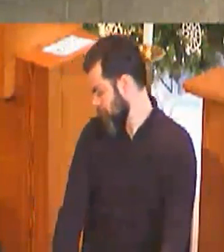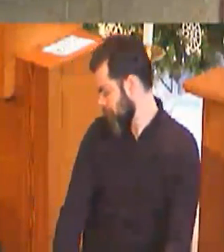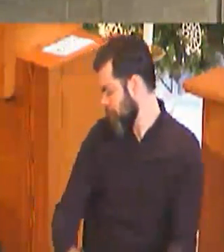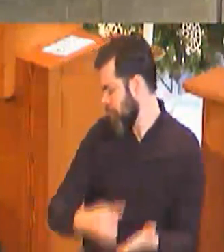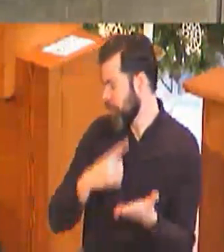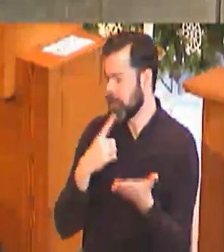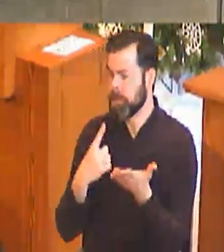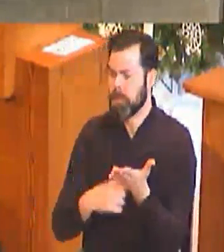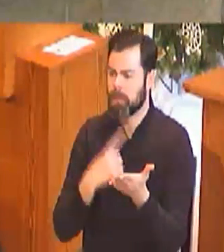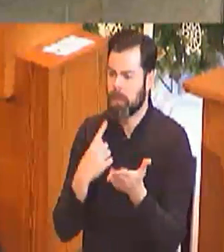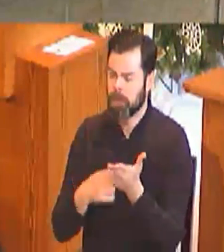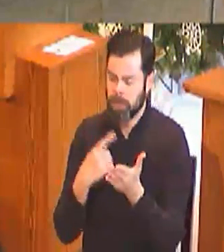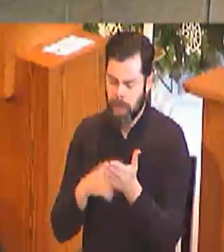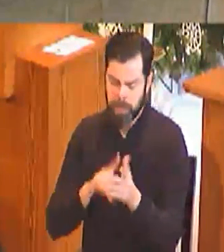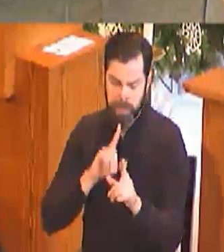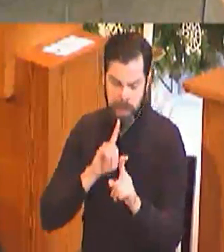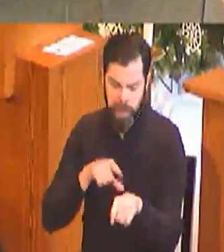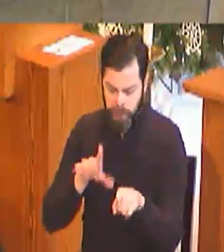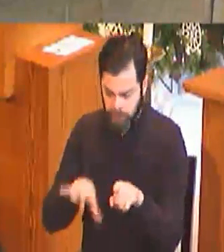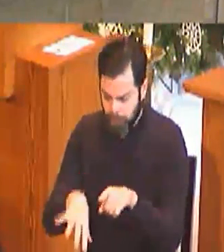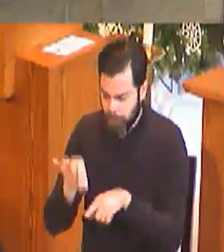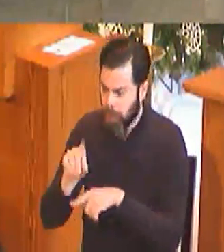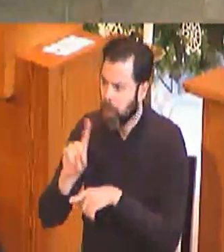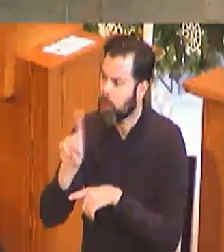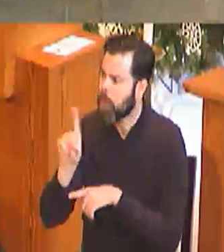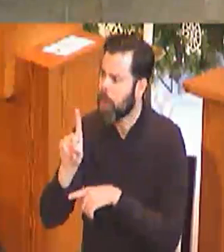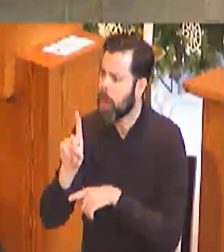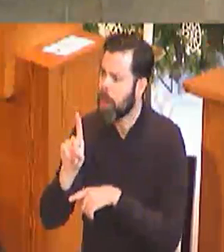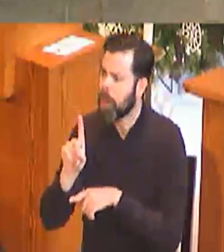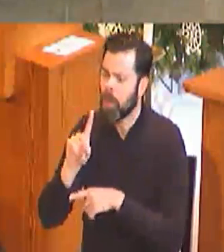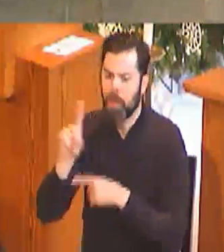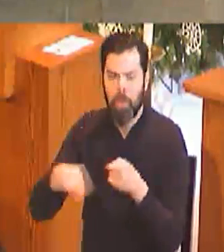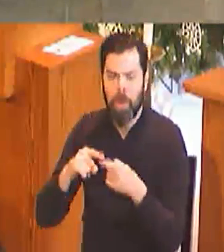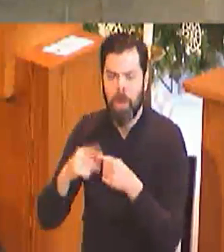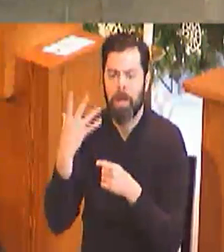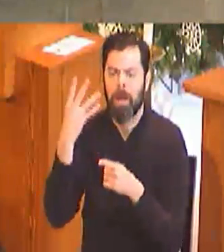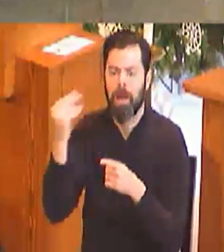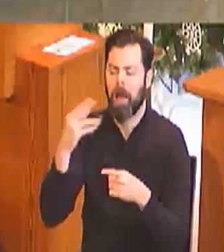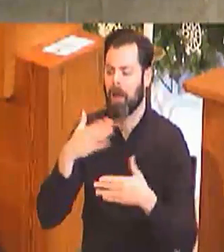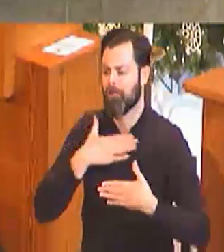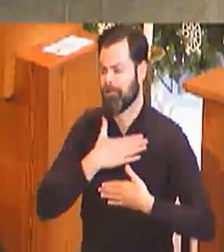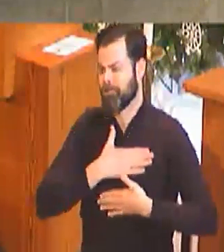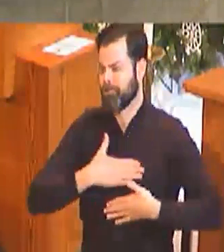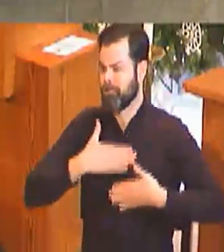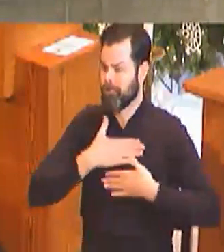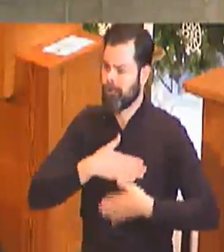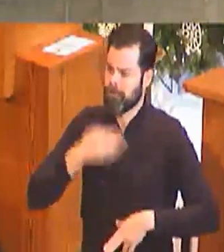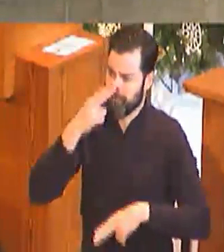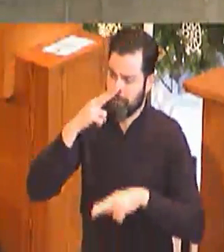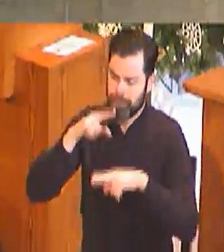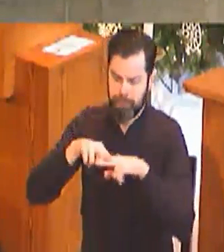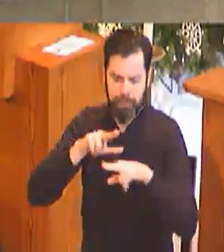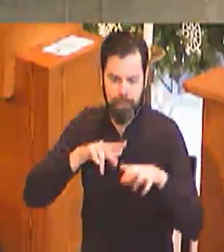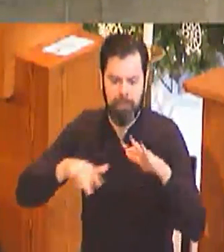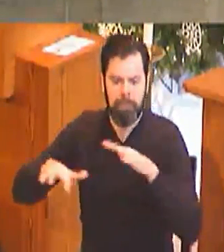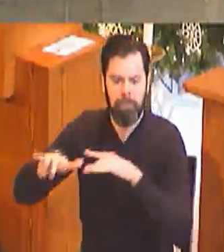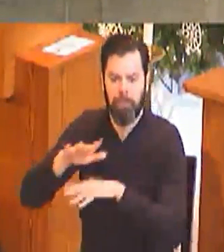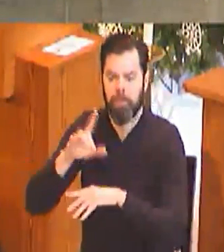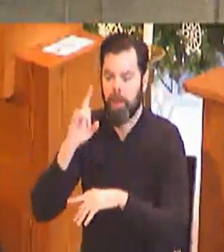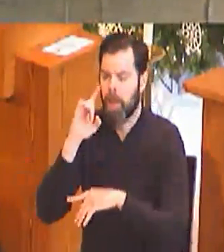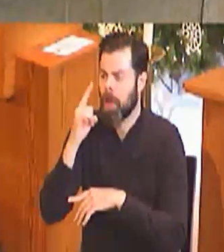Sometimes deepest answers come when you're out there having fun. So close your